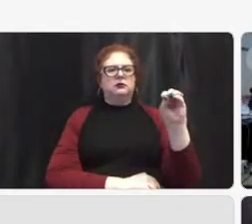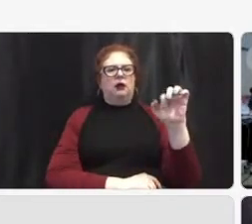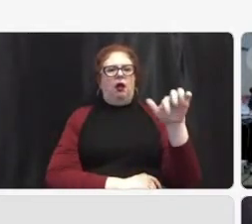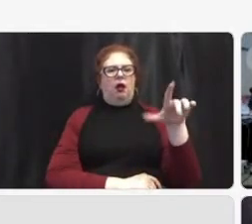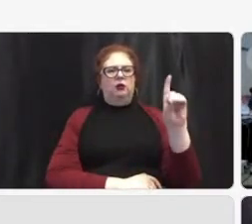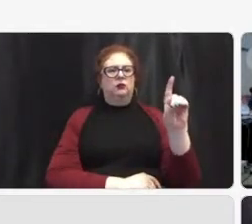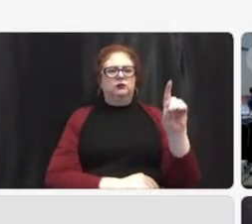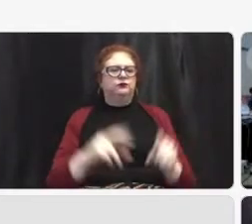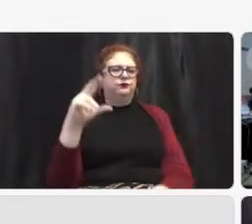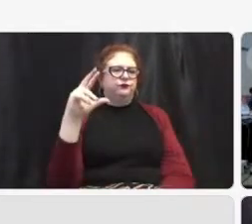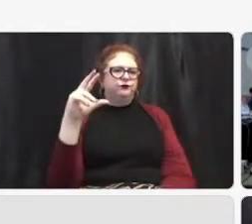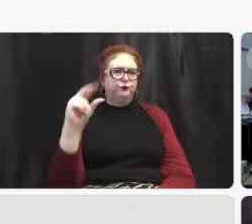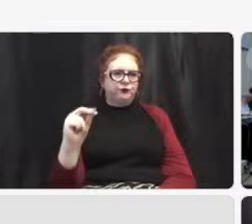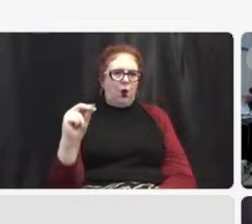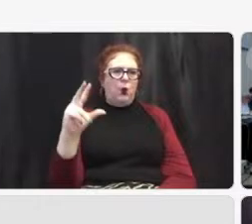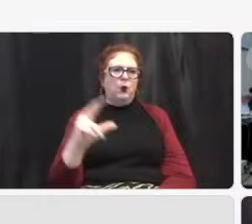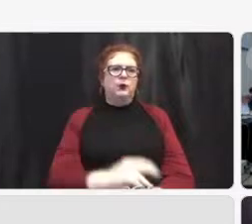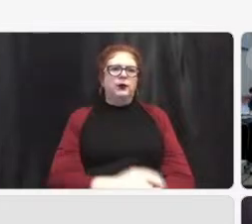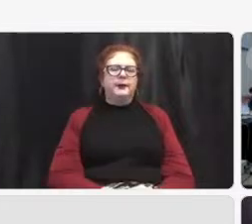No.